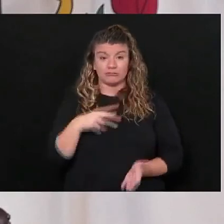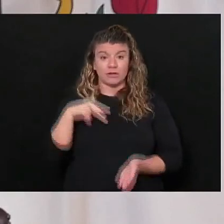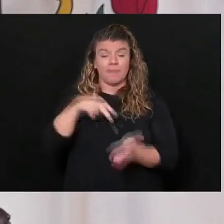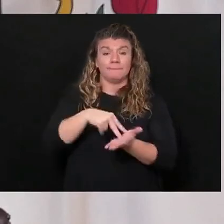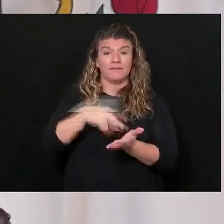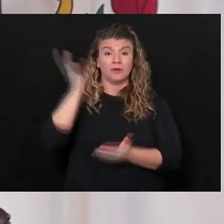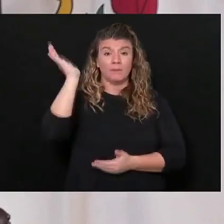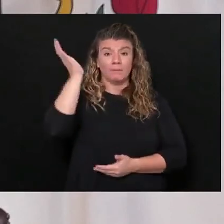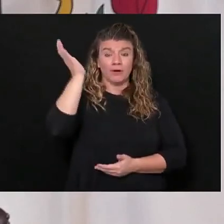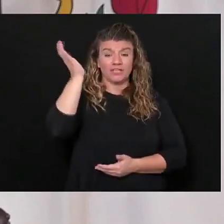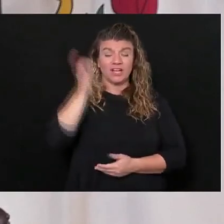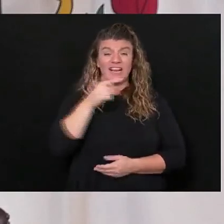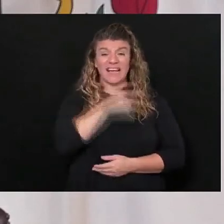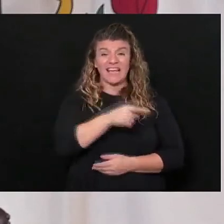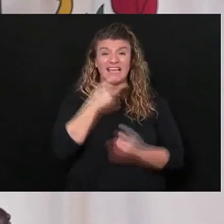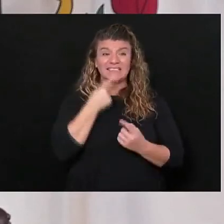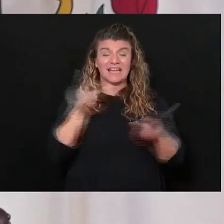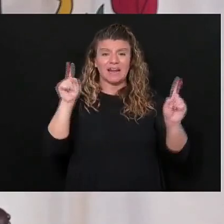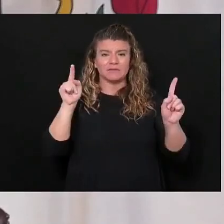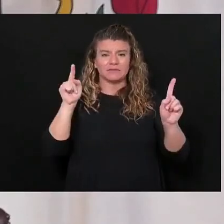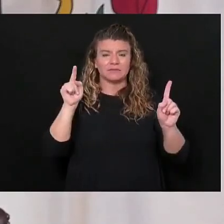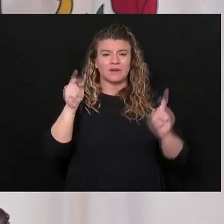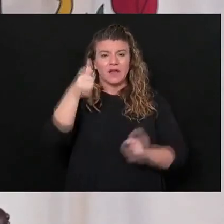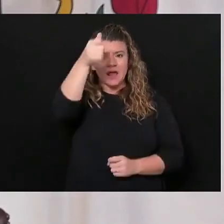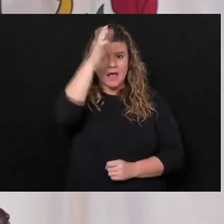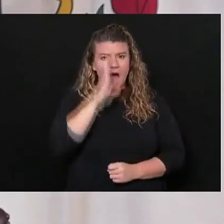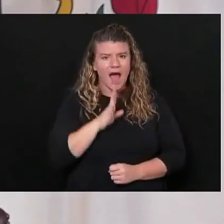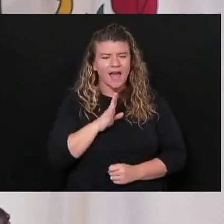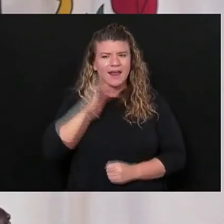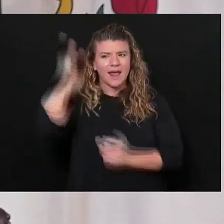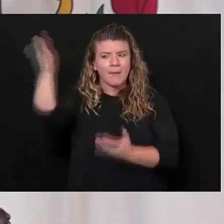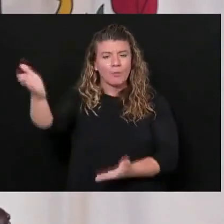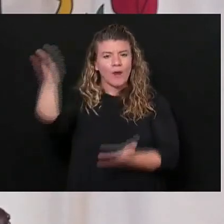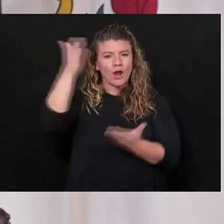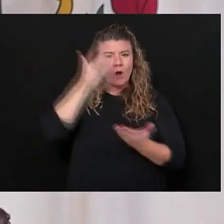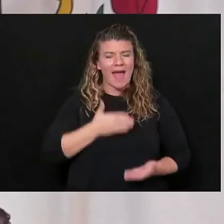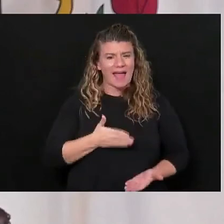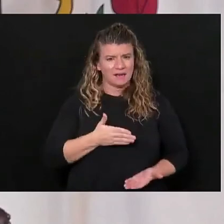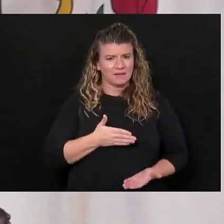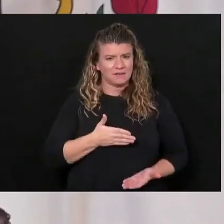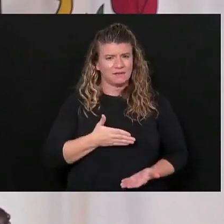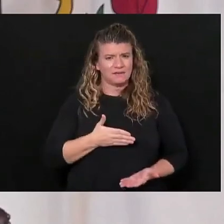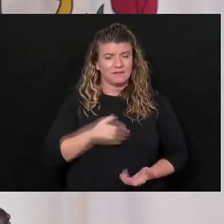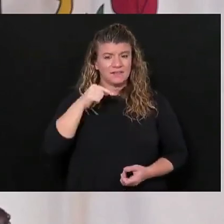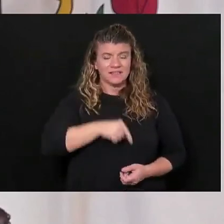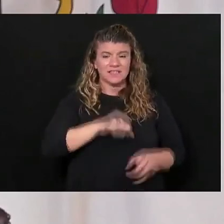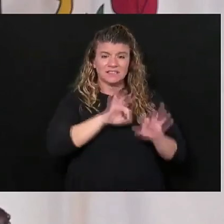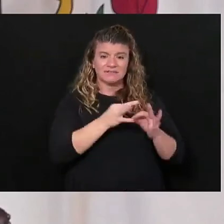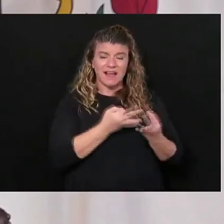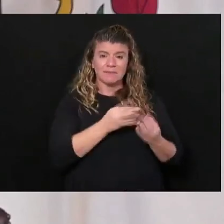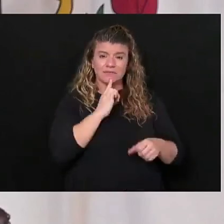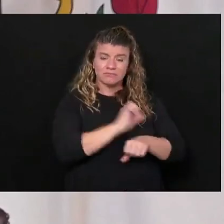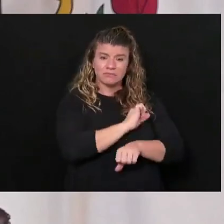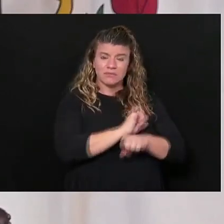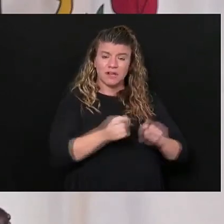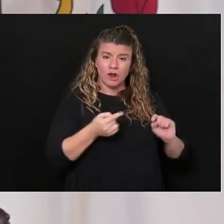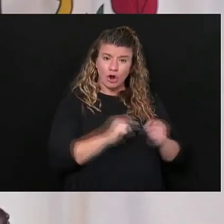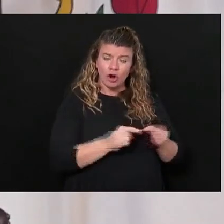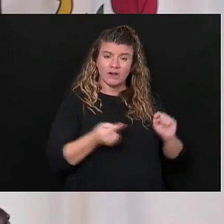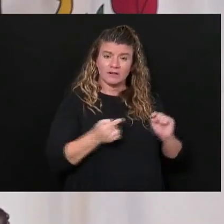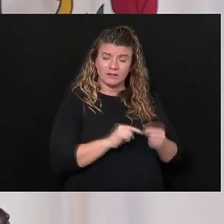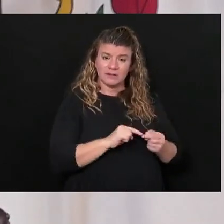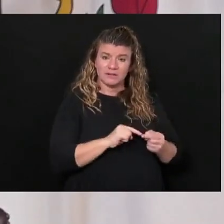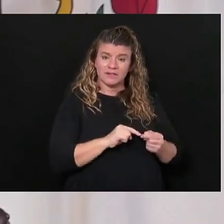said, God, bring her back. This family is really hurting. And